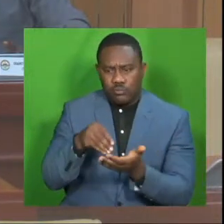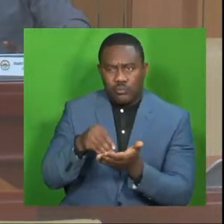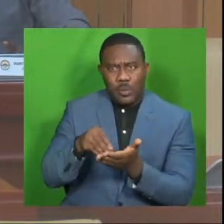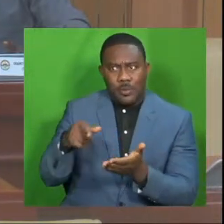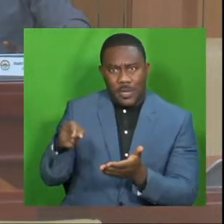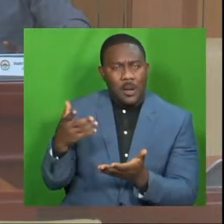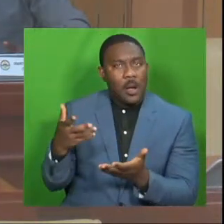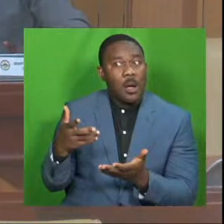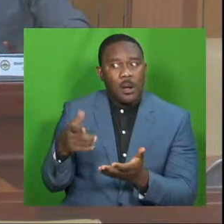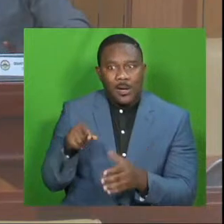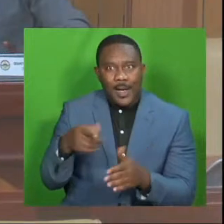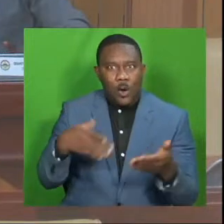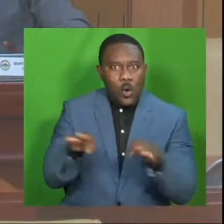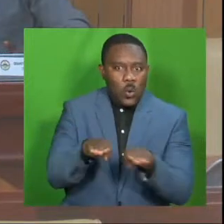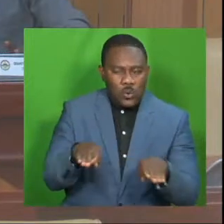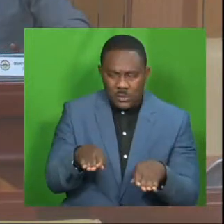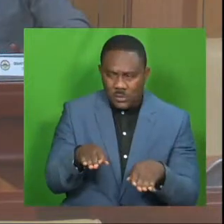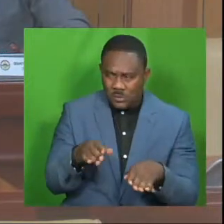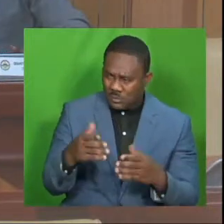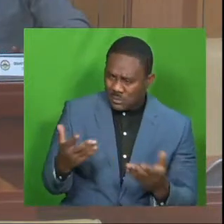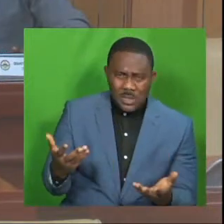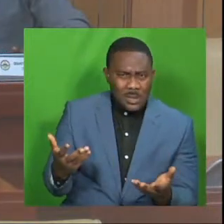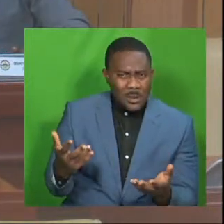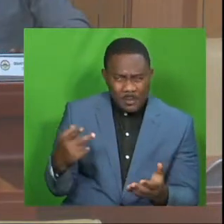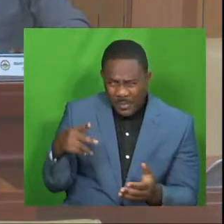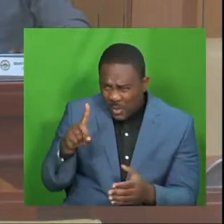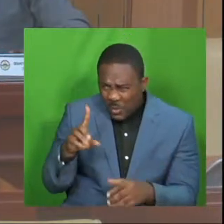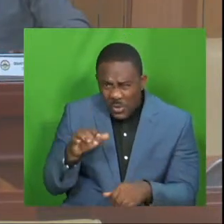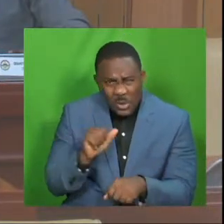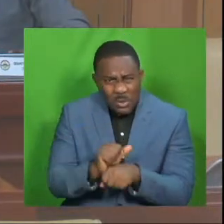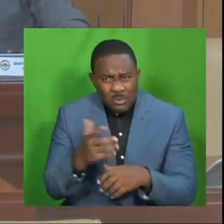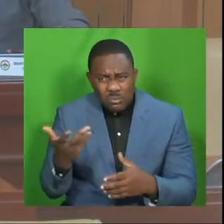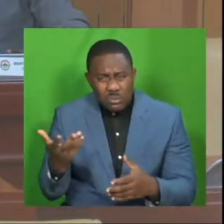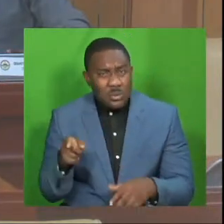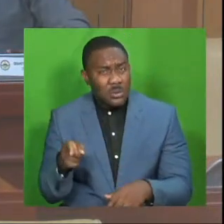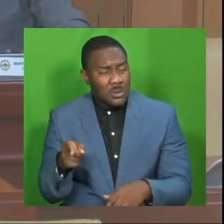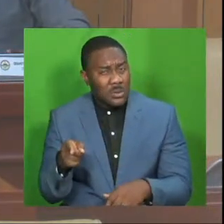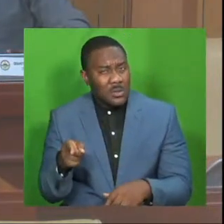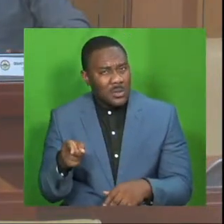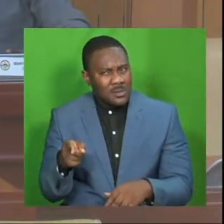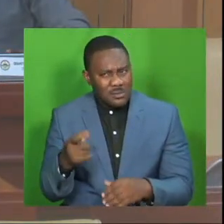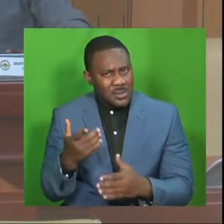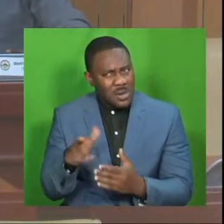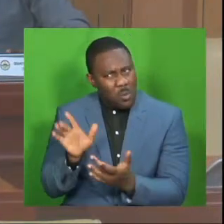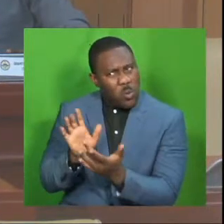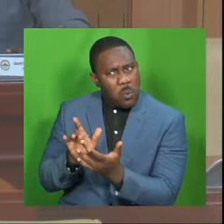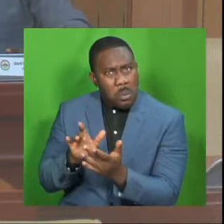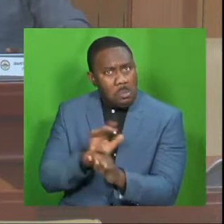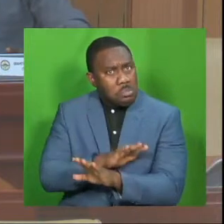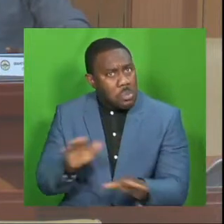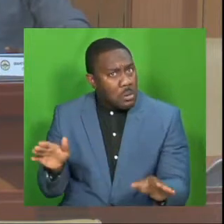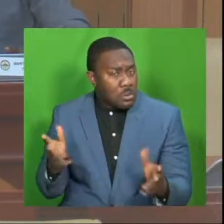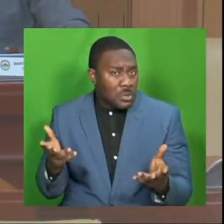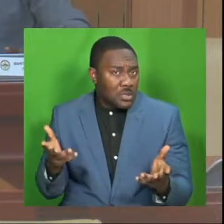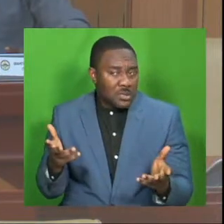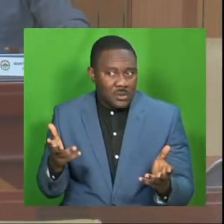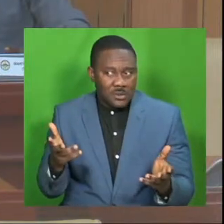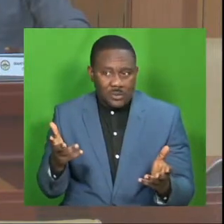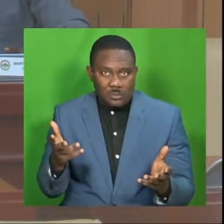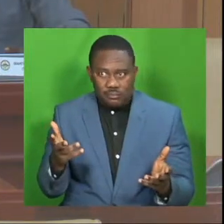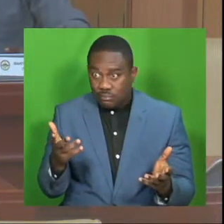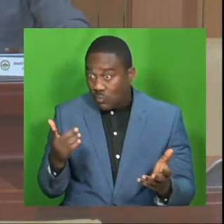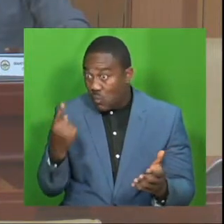persons with disability. We did not even consult them. There was no prior notice. They woke up one day and they said, you cannot work